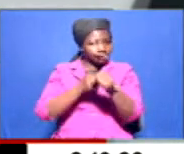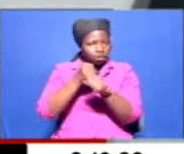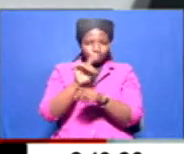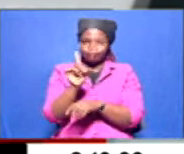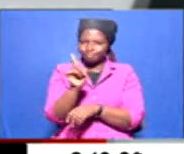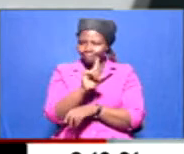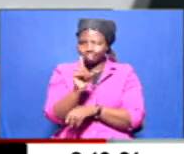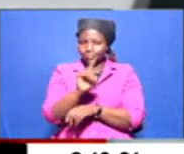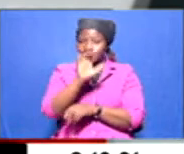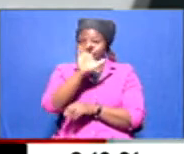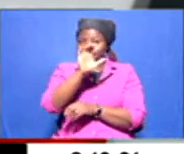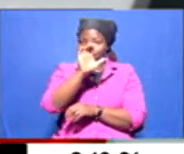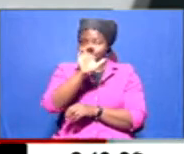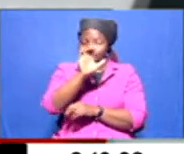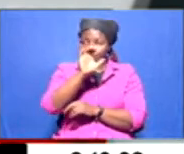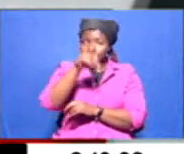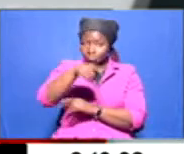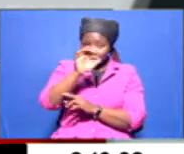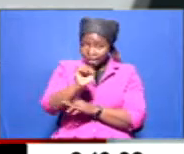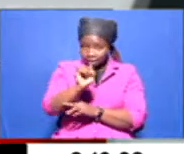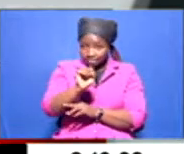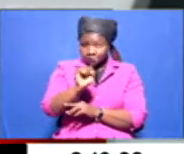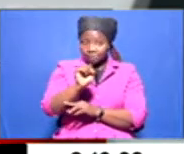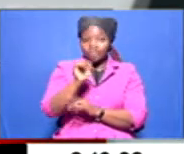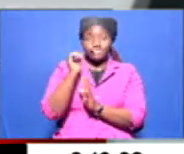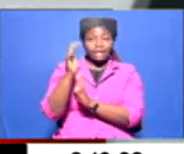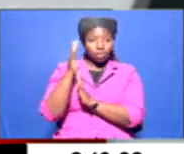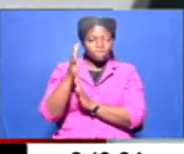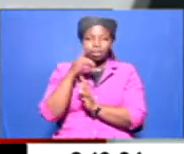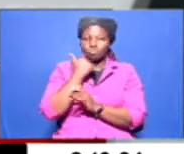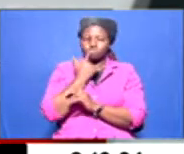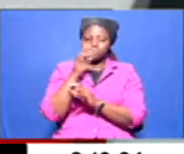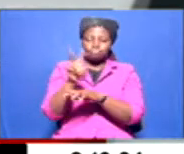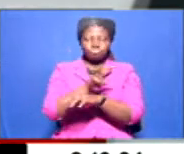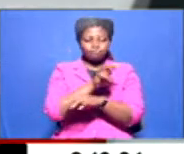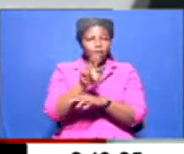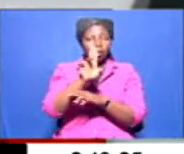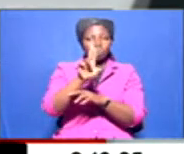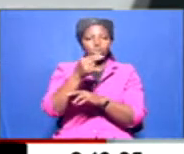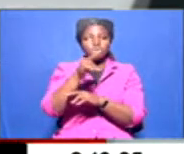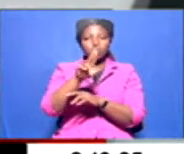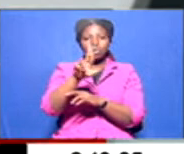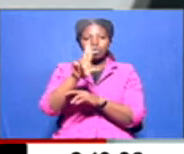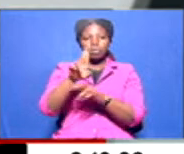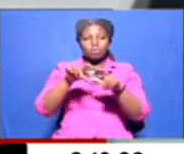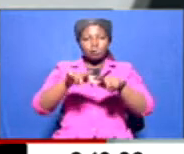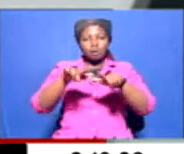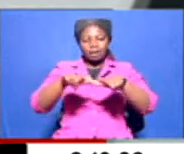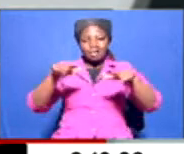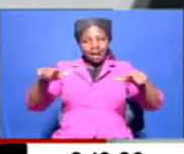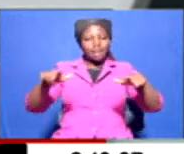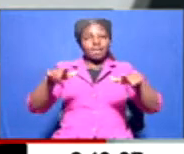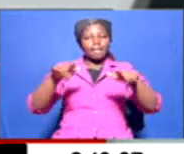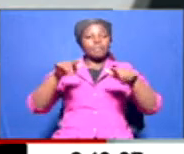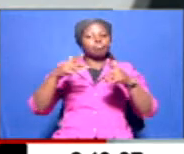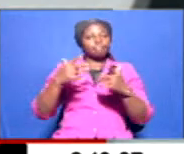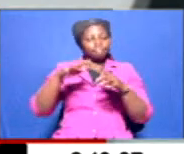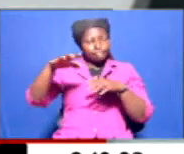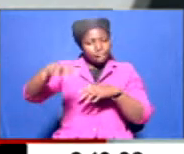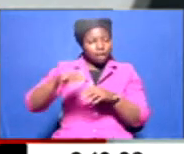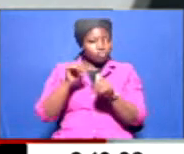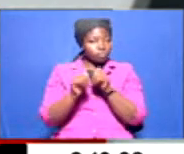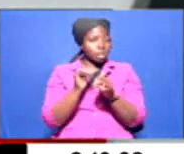Karanja Kibisho, who inspected the Uhuru Gardens Memorial Park, which will host the 59th edition of the